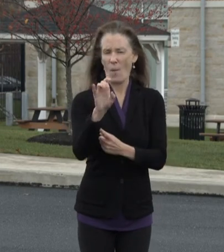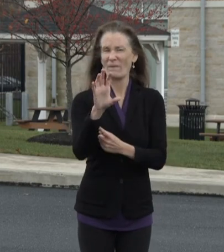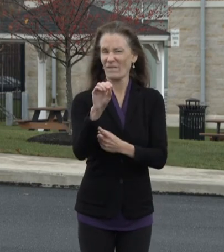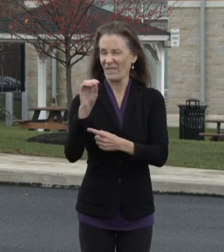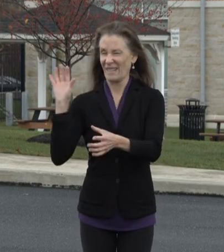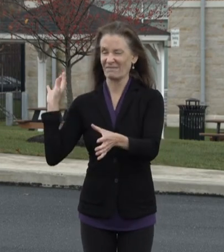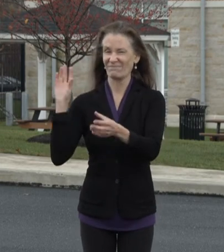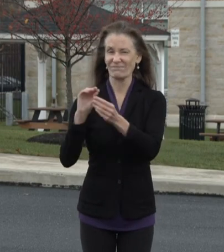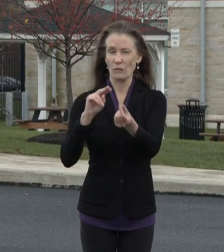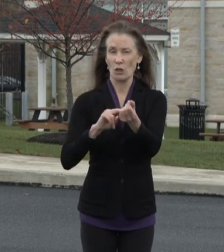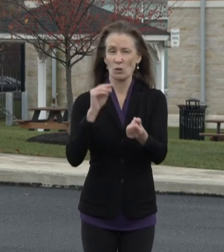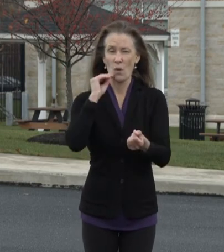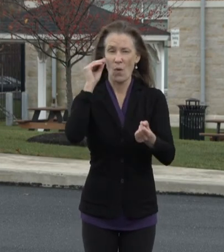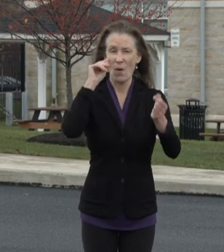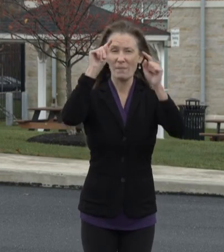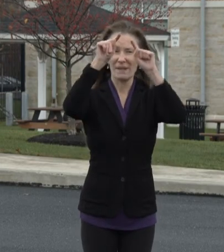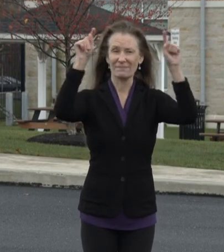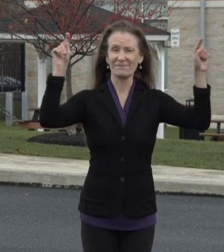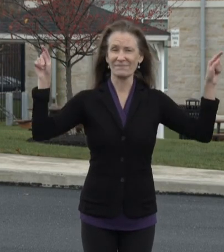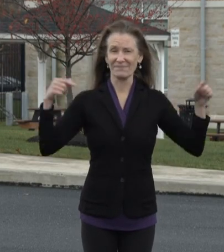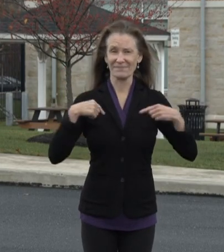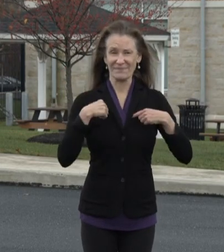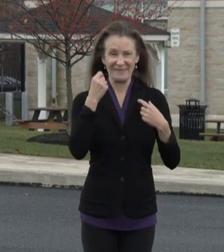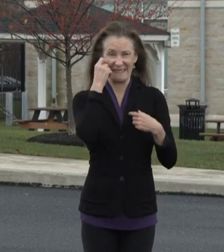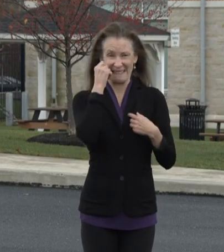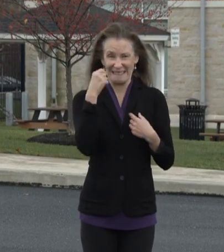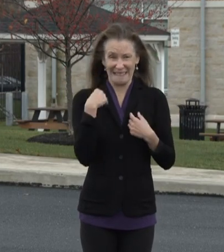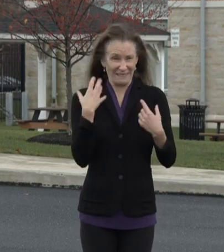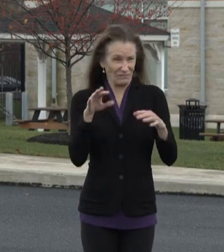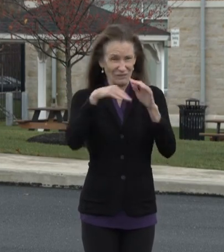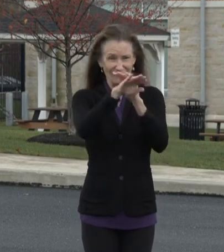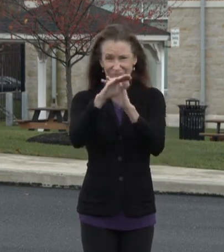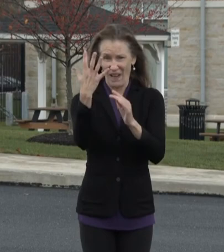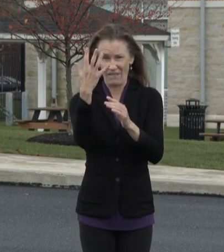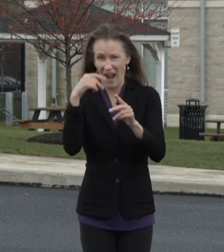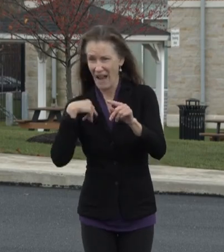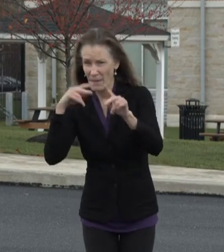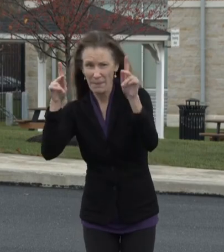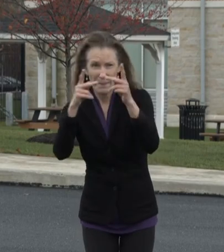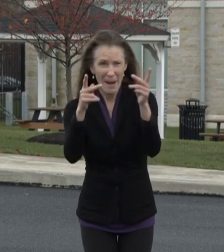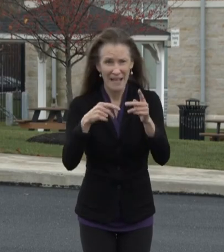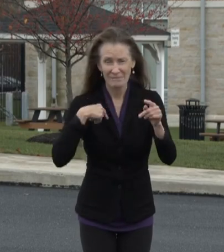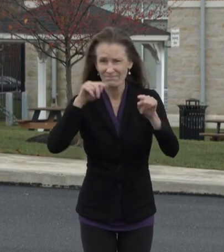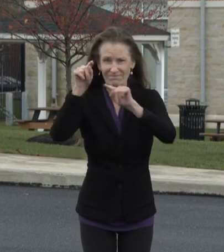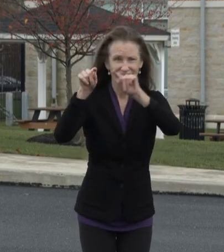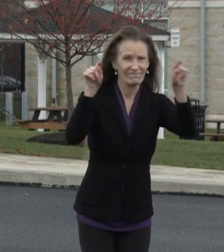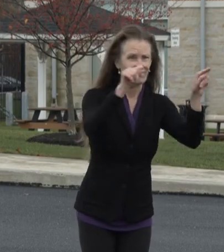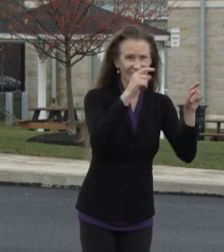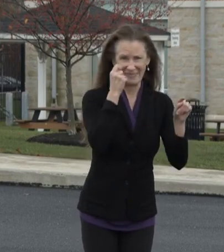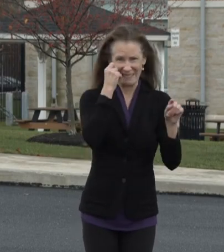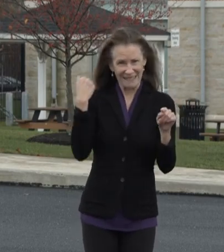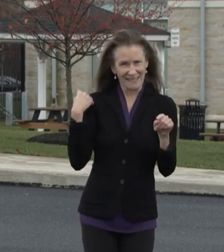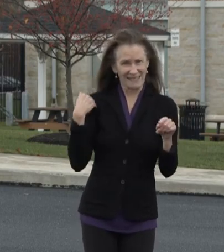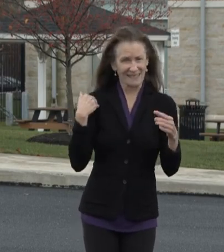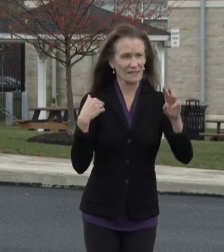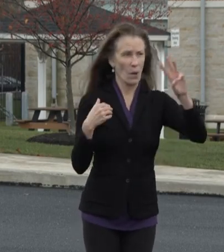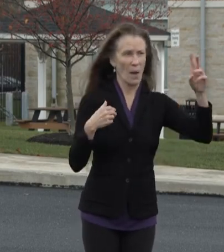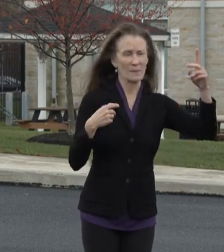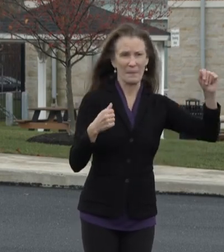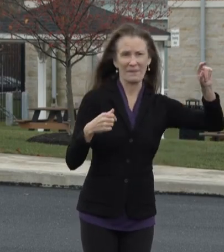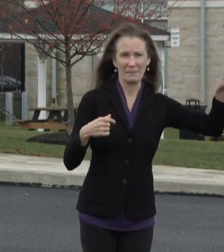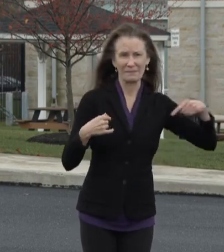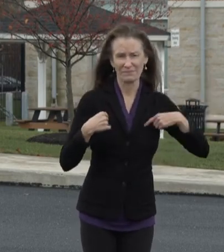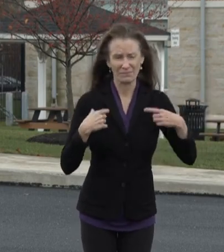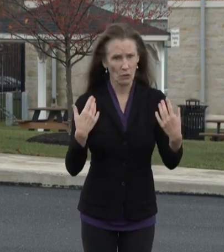I said, I was just in doing 5 site surveys in the last week just in Western Pennsylvania. So it's there,